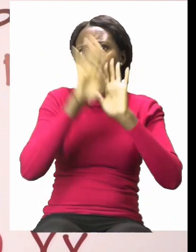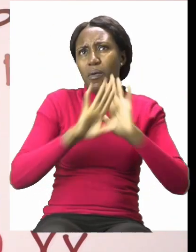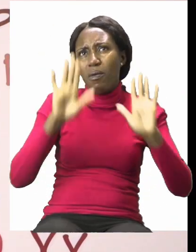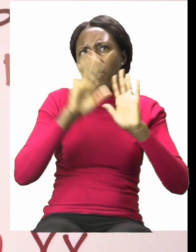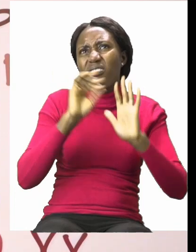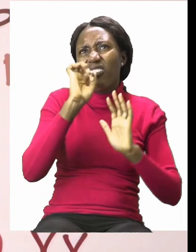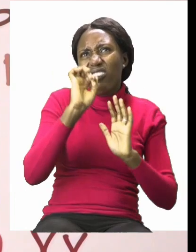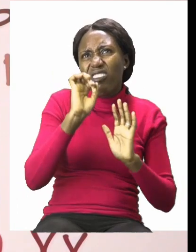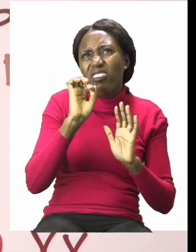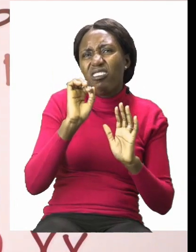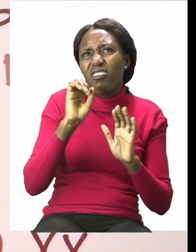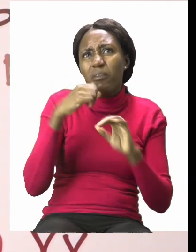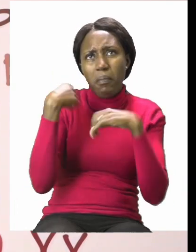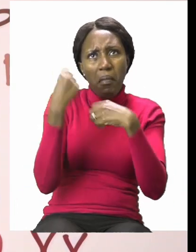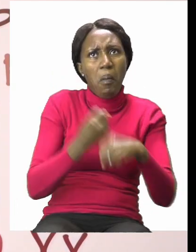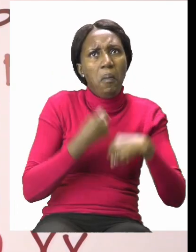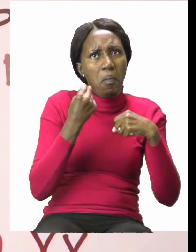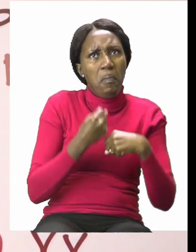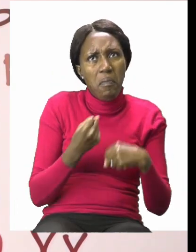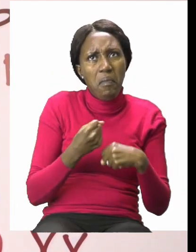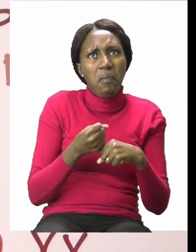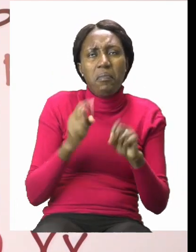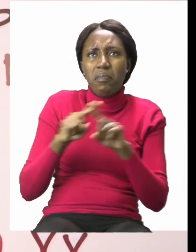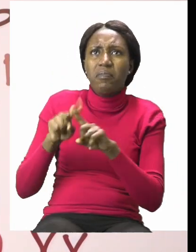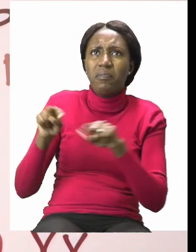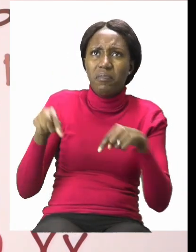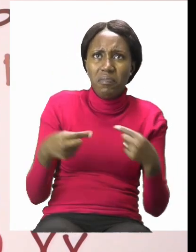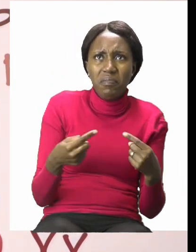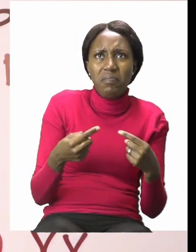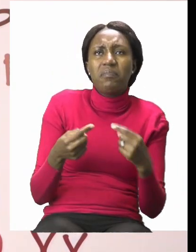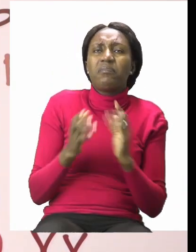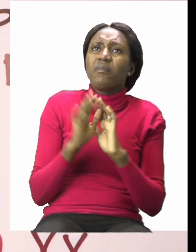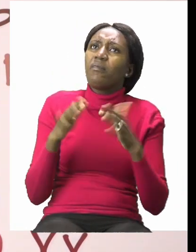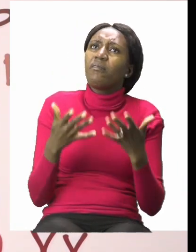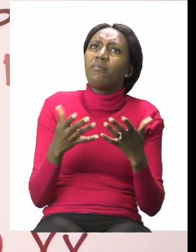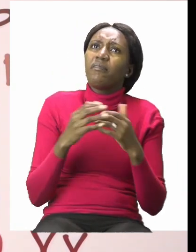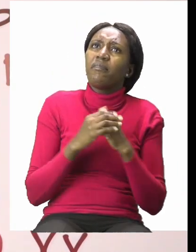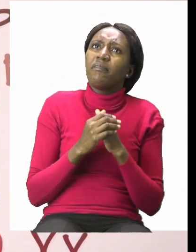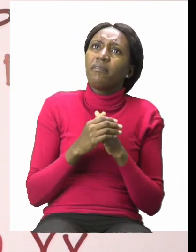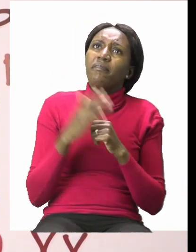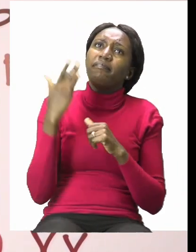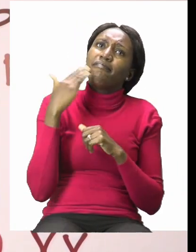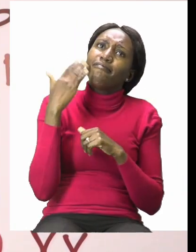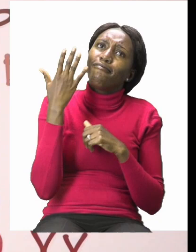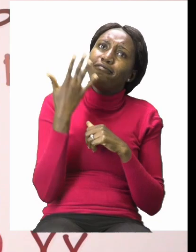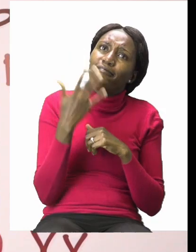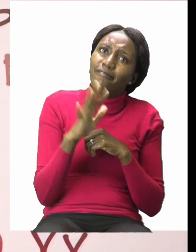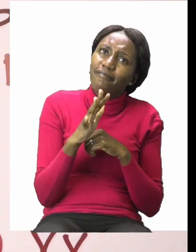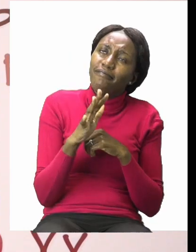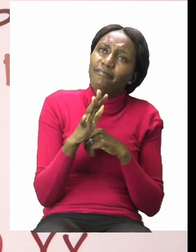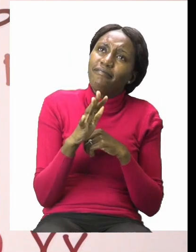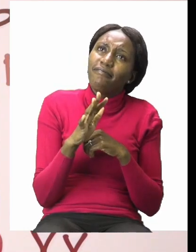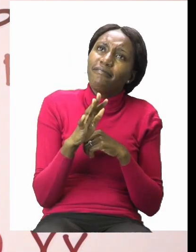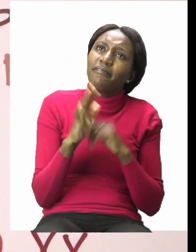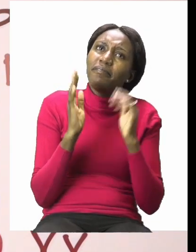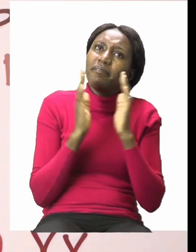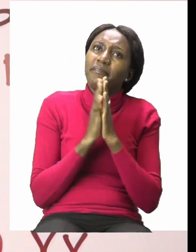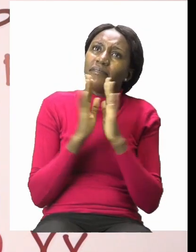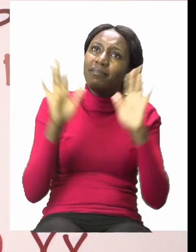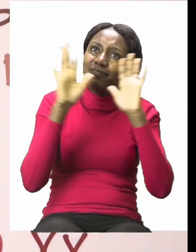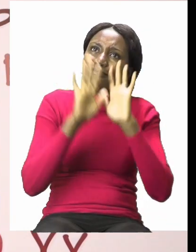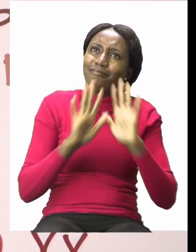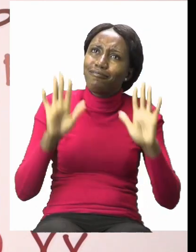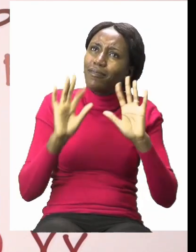broom, of the dustpan and the dustbin. And when you're done, make sure that you have colored inside the